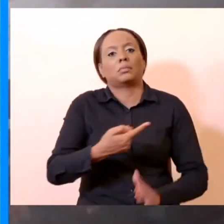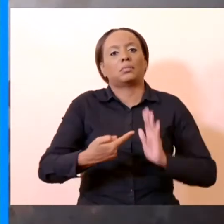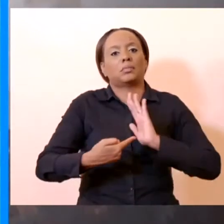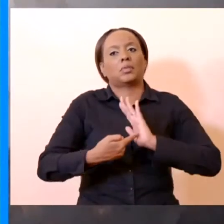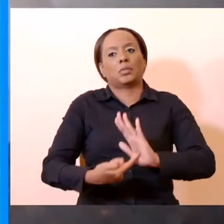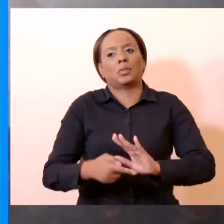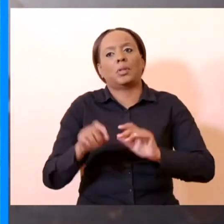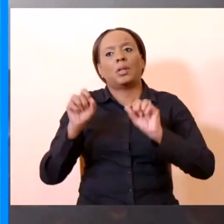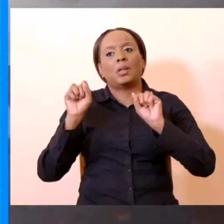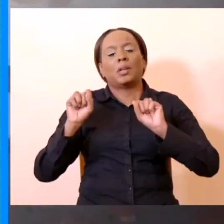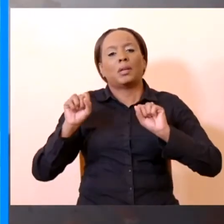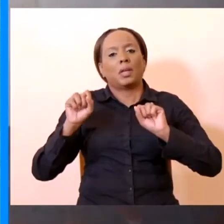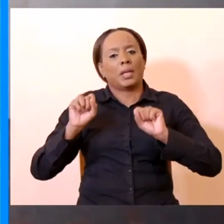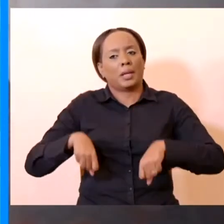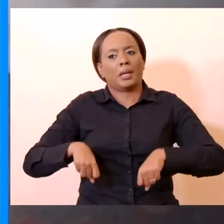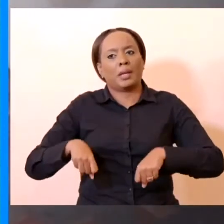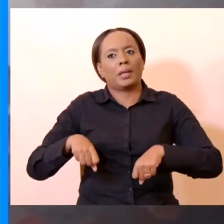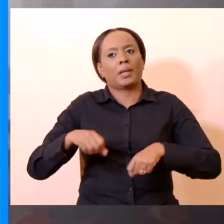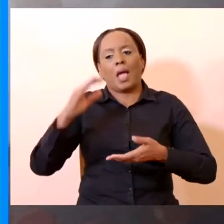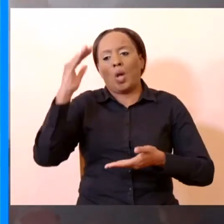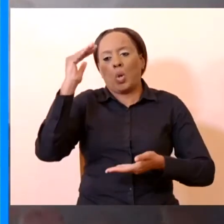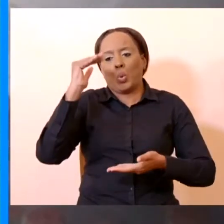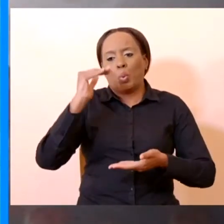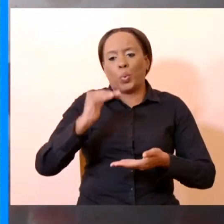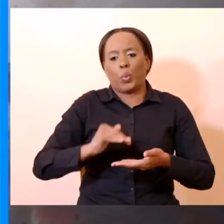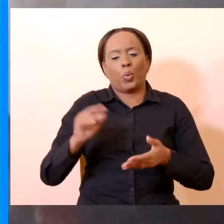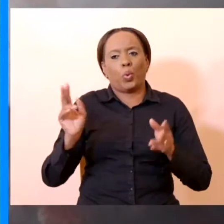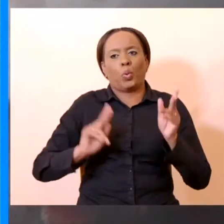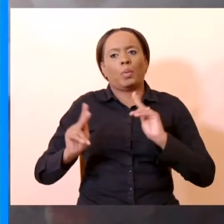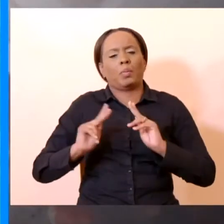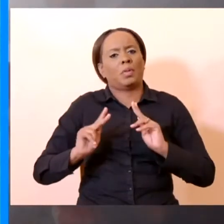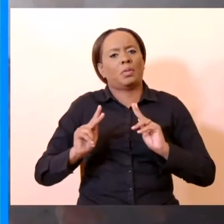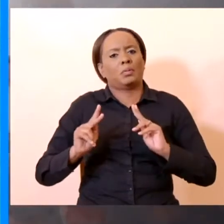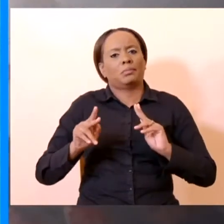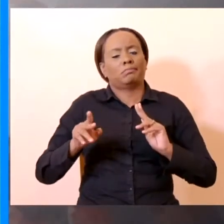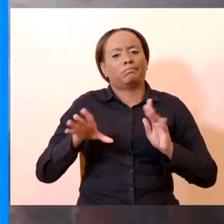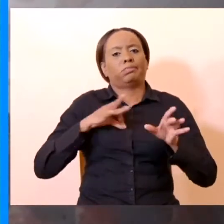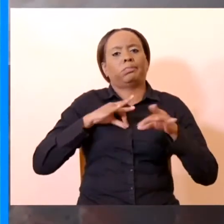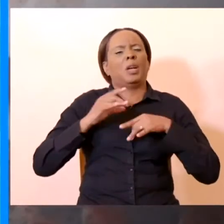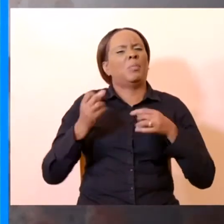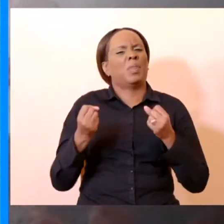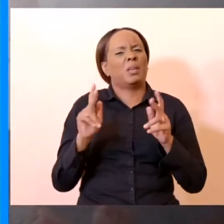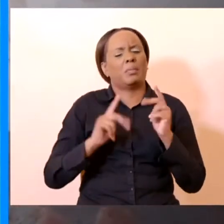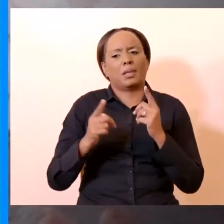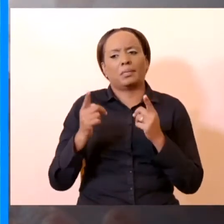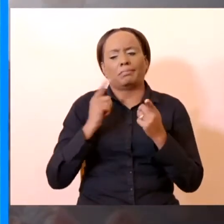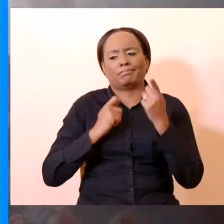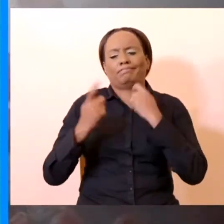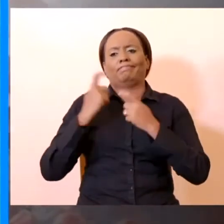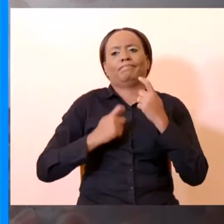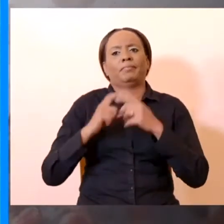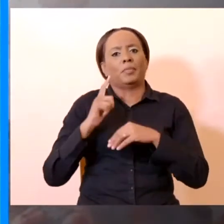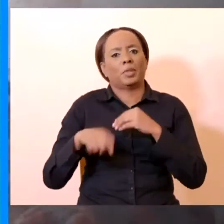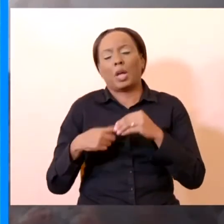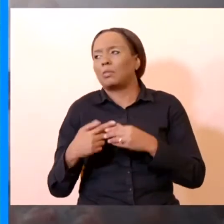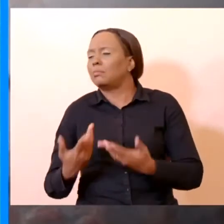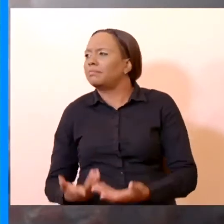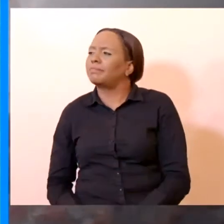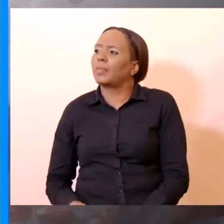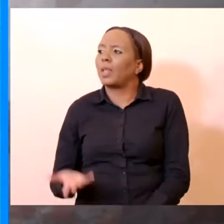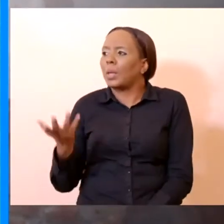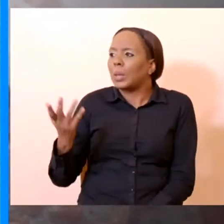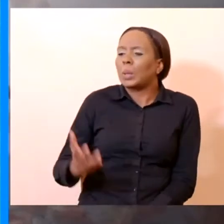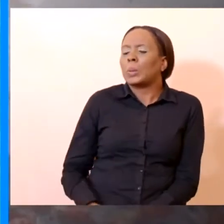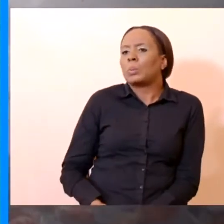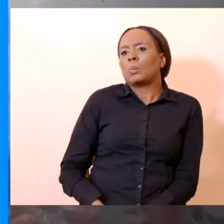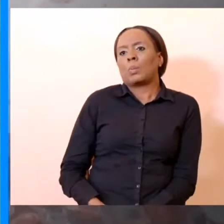reduce transmission. This is important because many questions that have come in from the public have been, well, does this